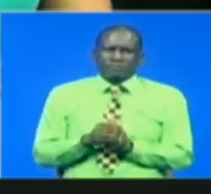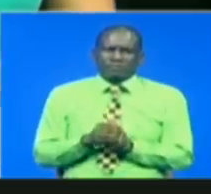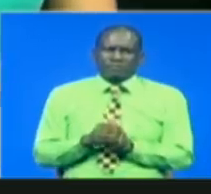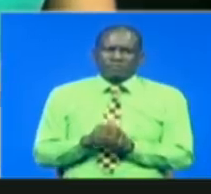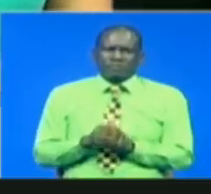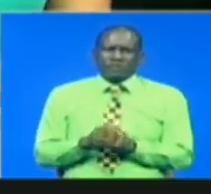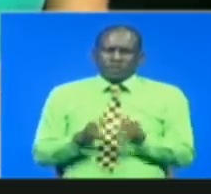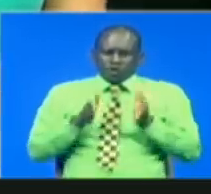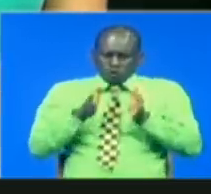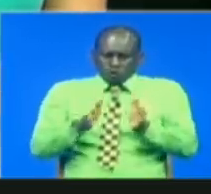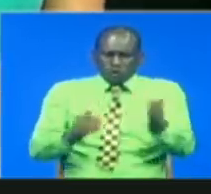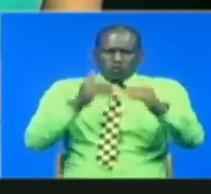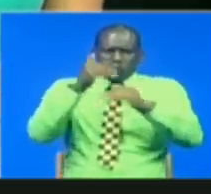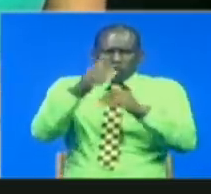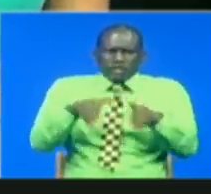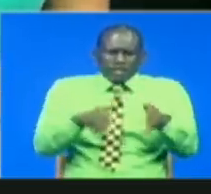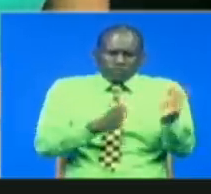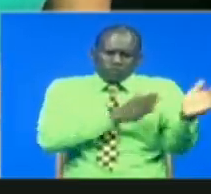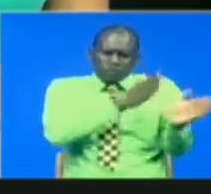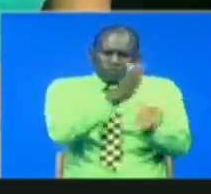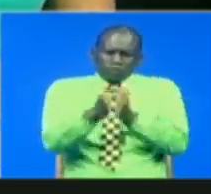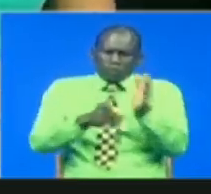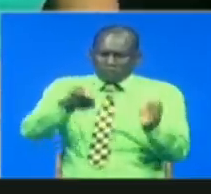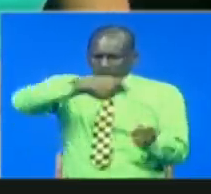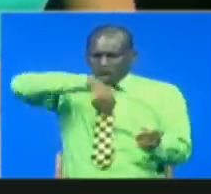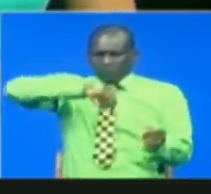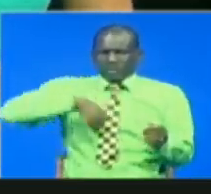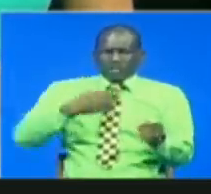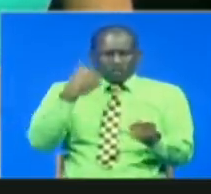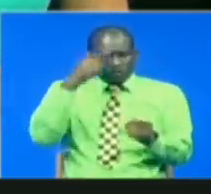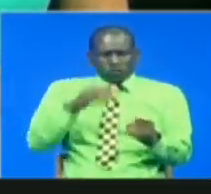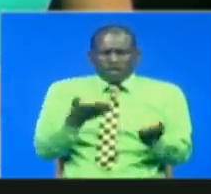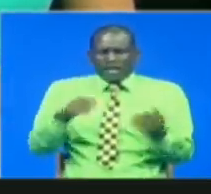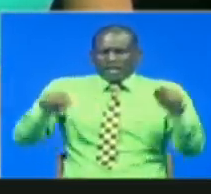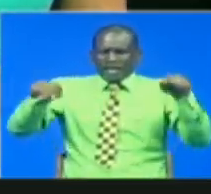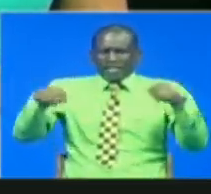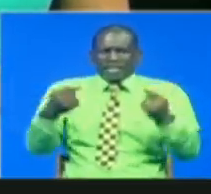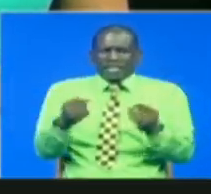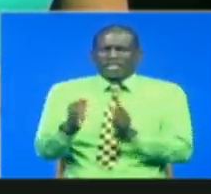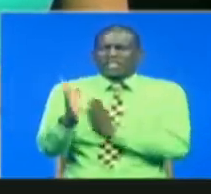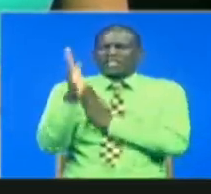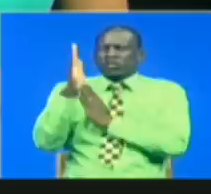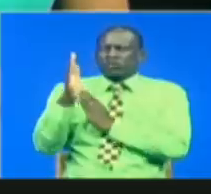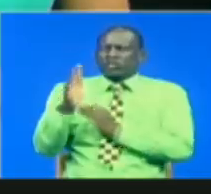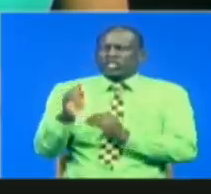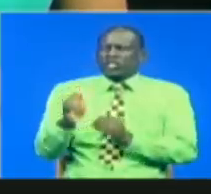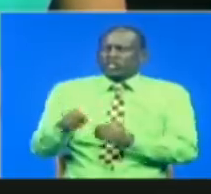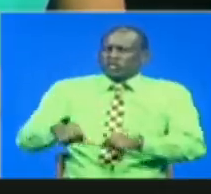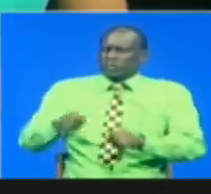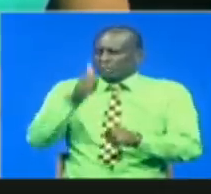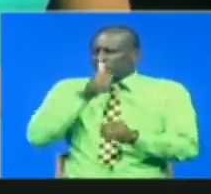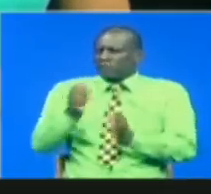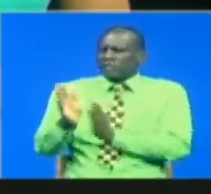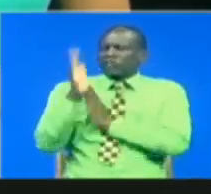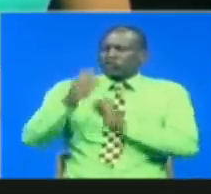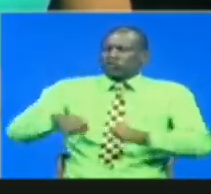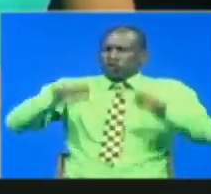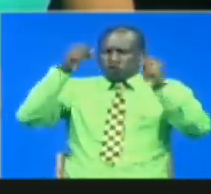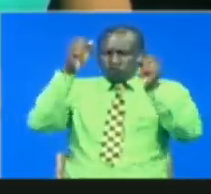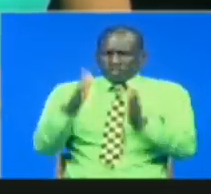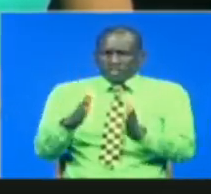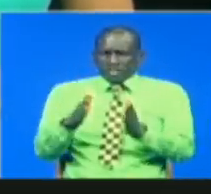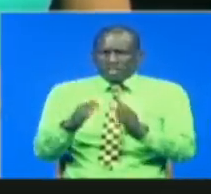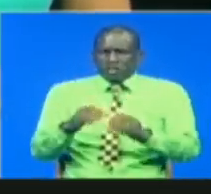Looking forward in terms of preparing ourselves for imminent attacks, and private security guards manning public places will in the next 6 months